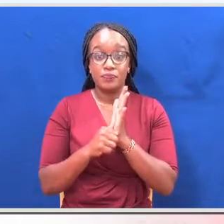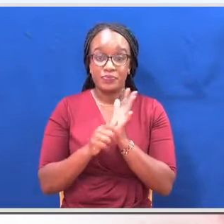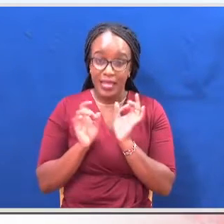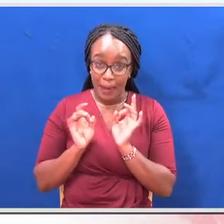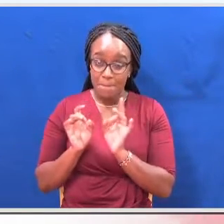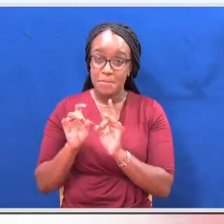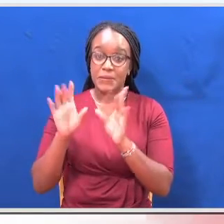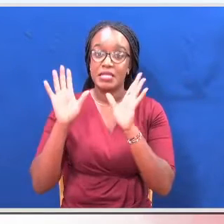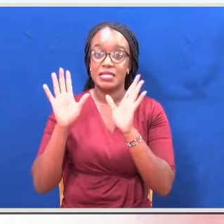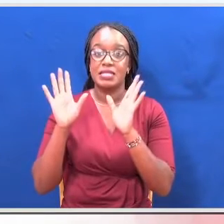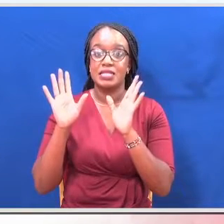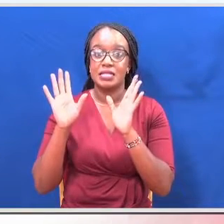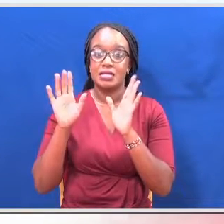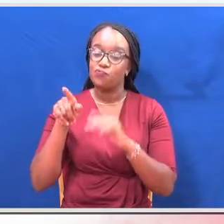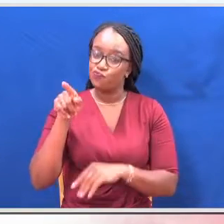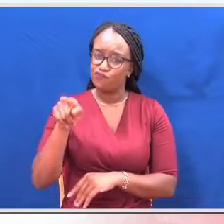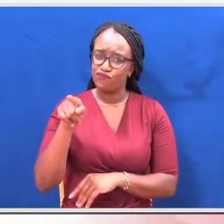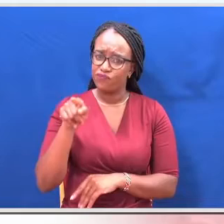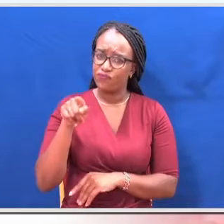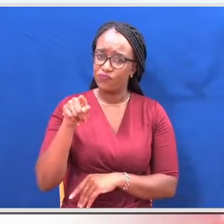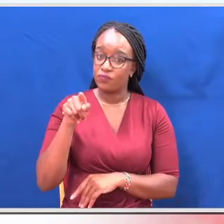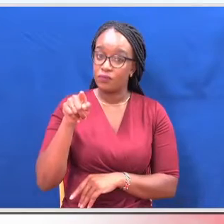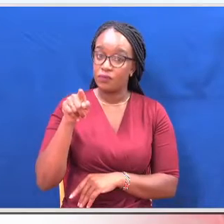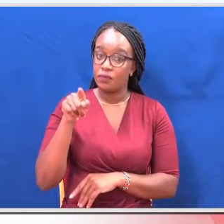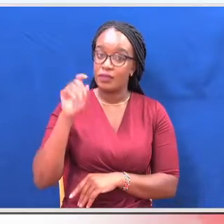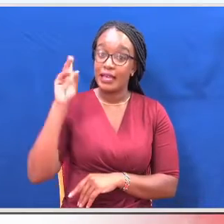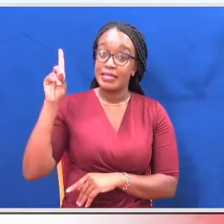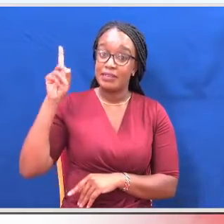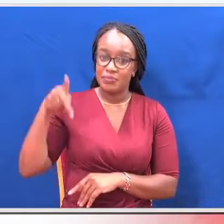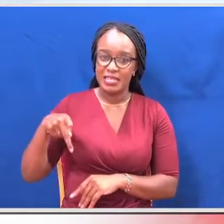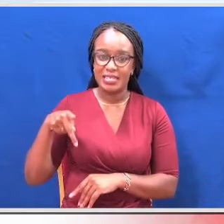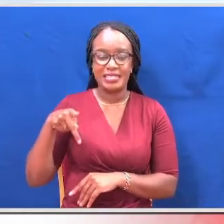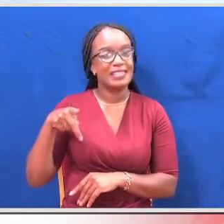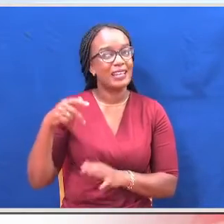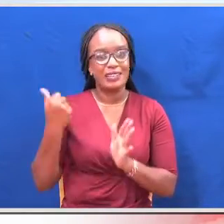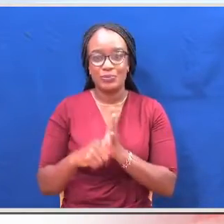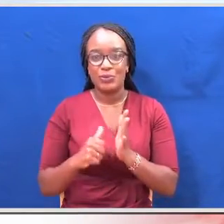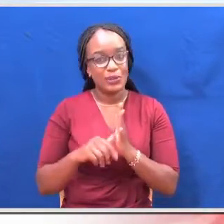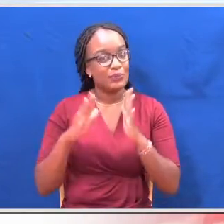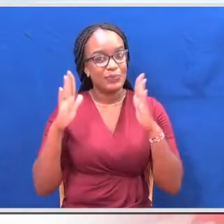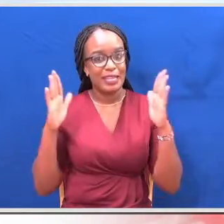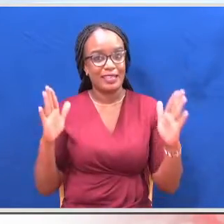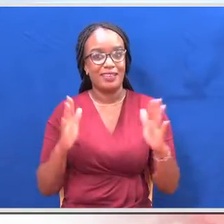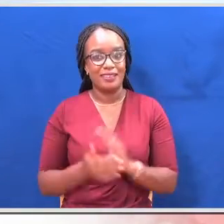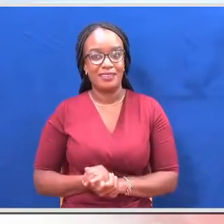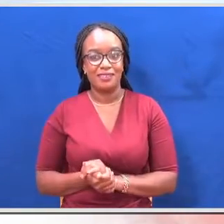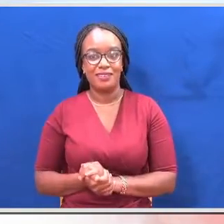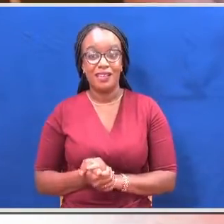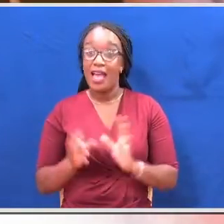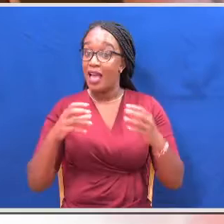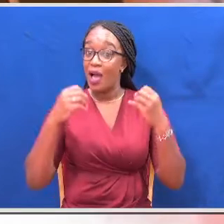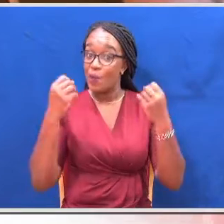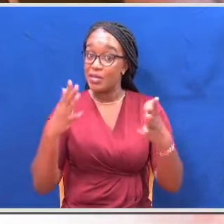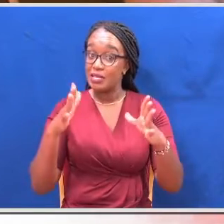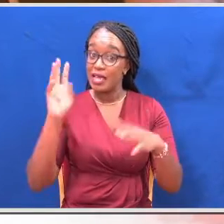order. Marshalling the numbers to impeach the DP is a tall order. See, the first question is, how many members of parliament